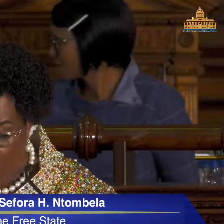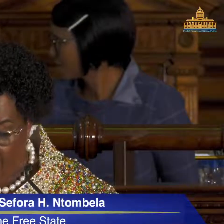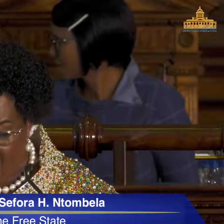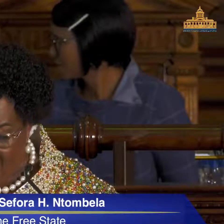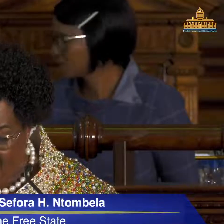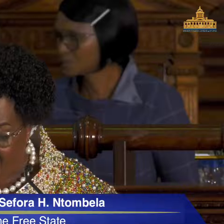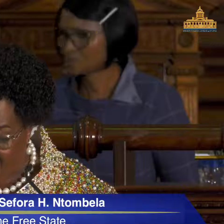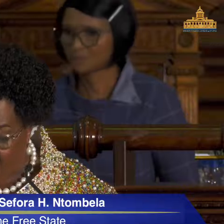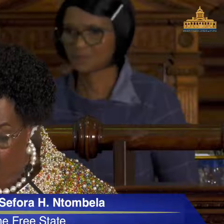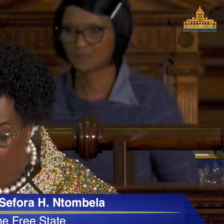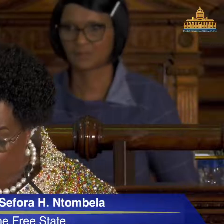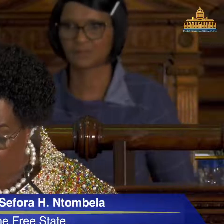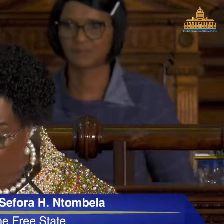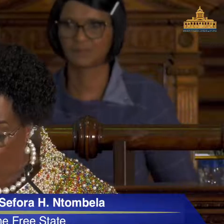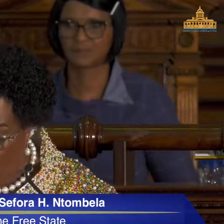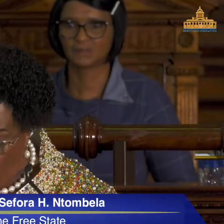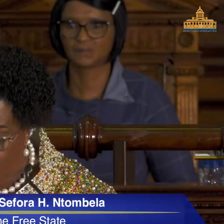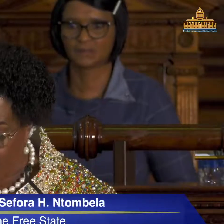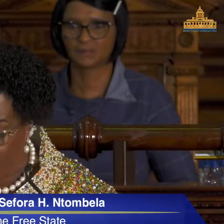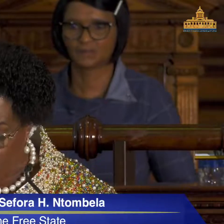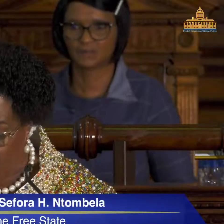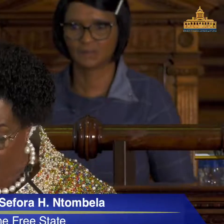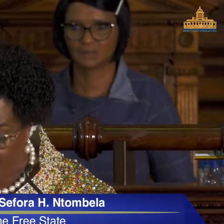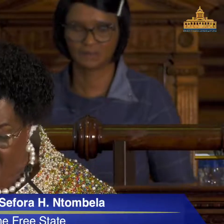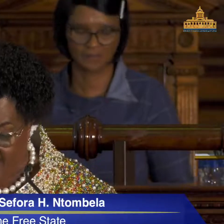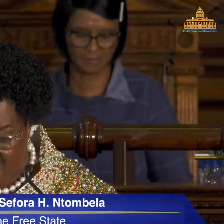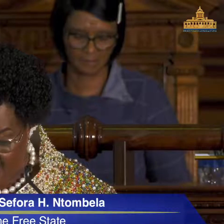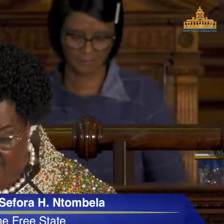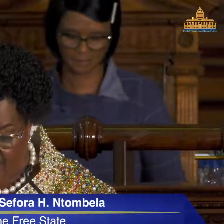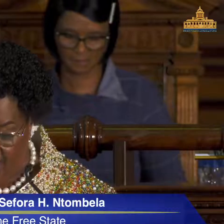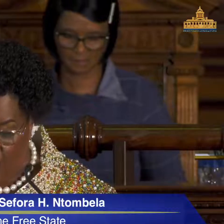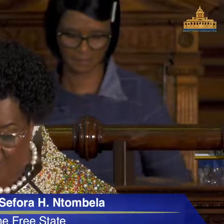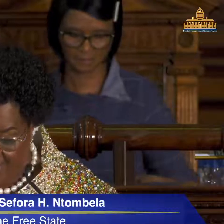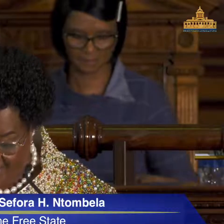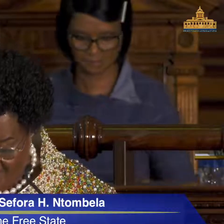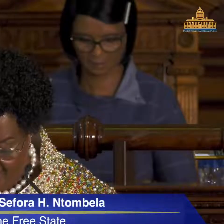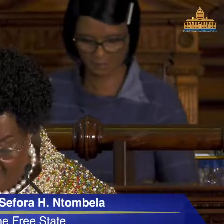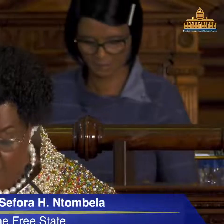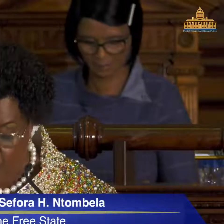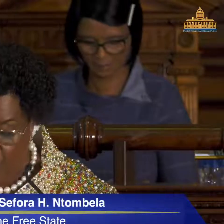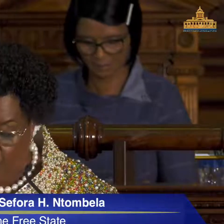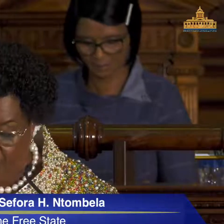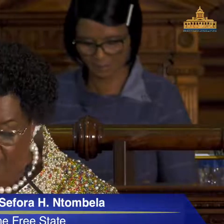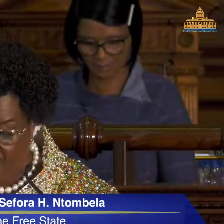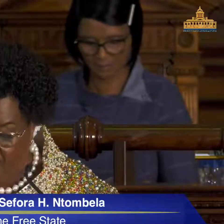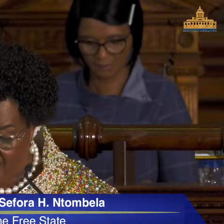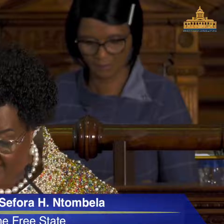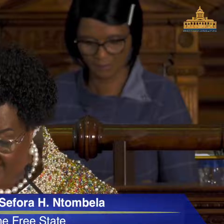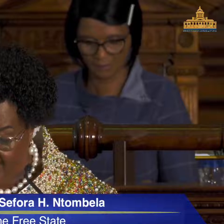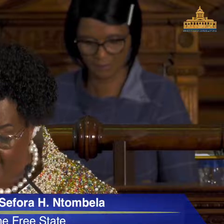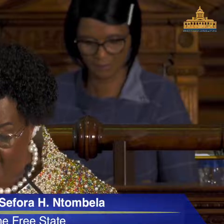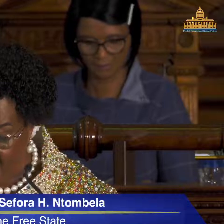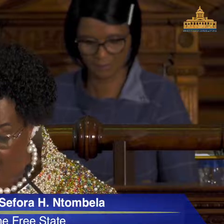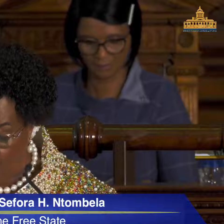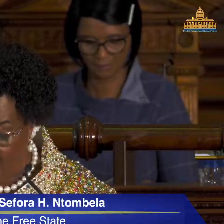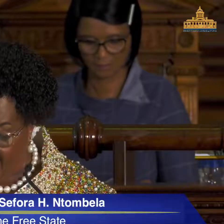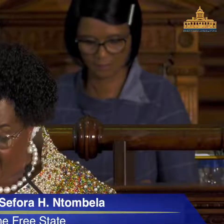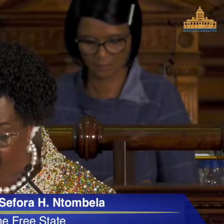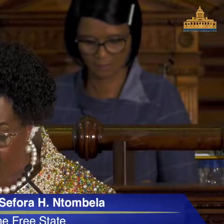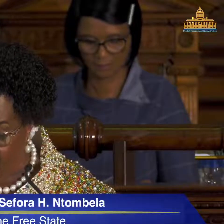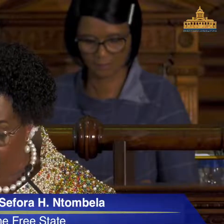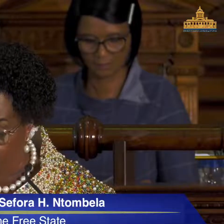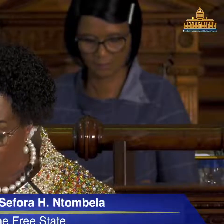make sure each cent we use goes to service delivery. Our deeds will be reflected in